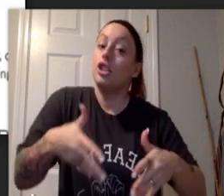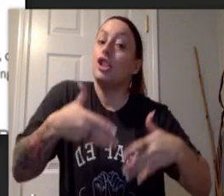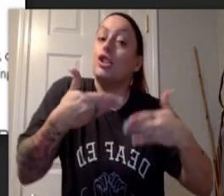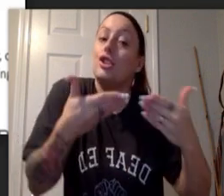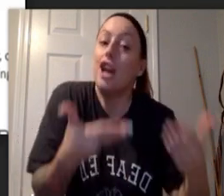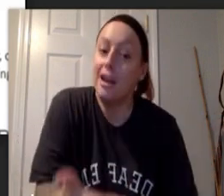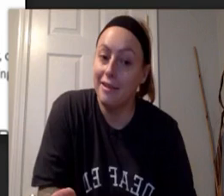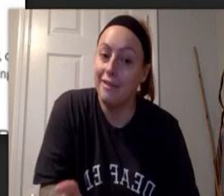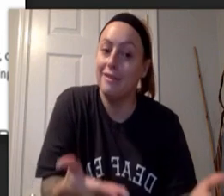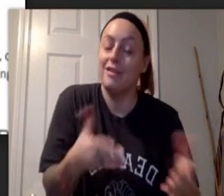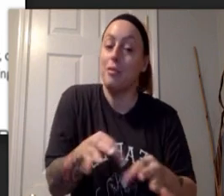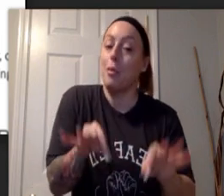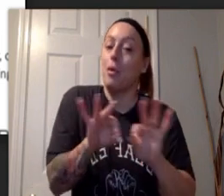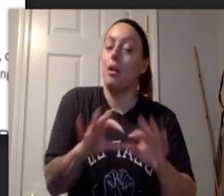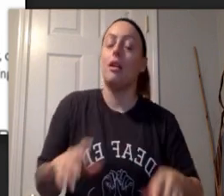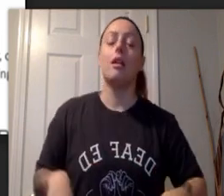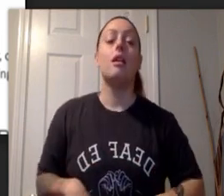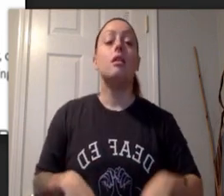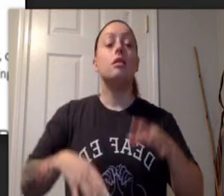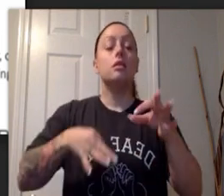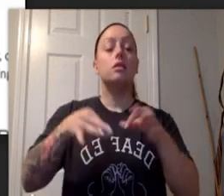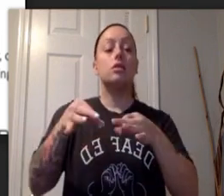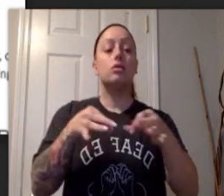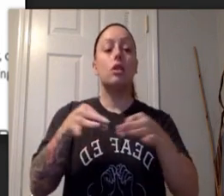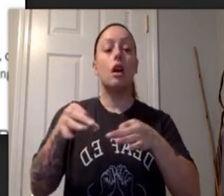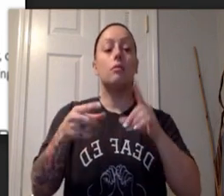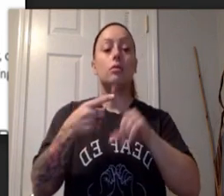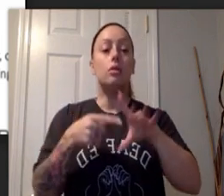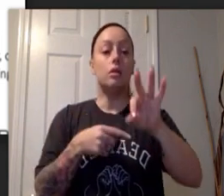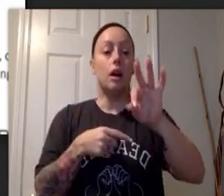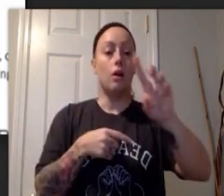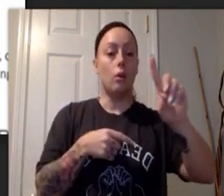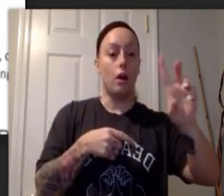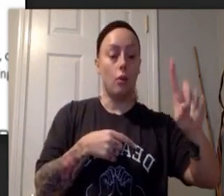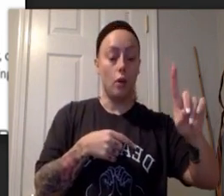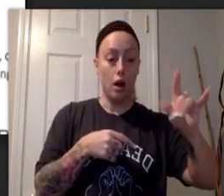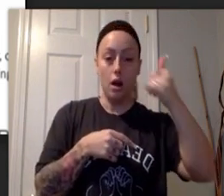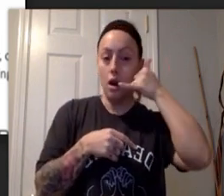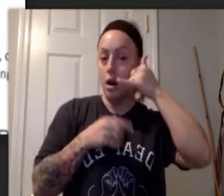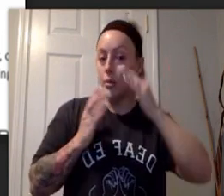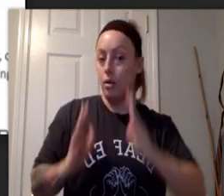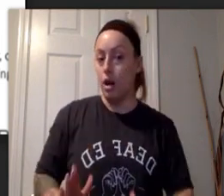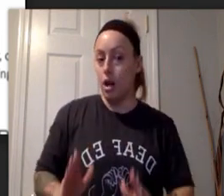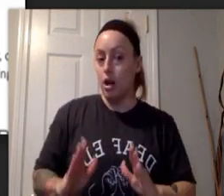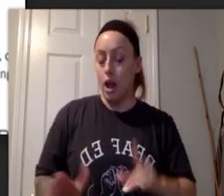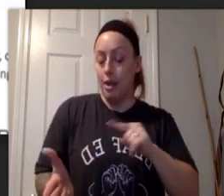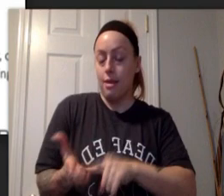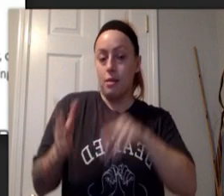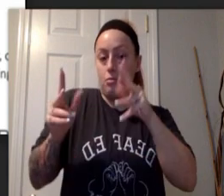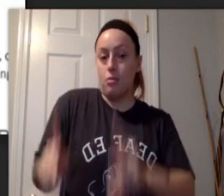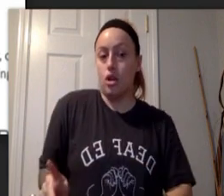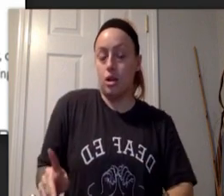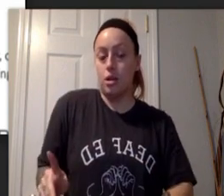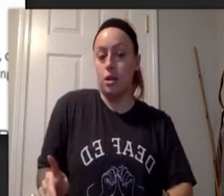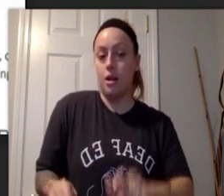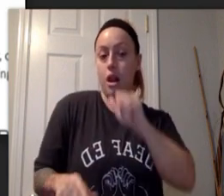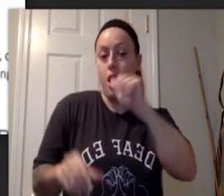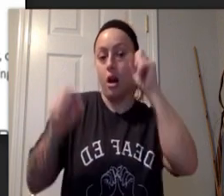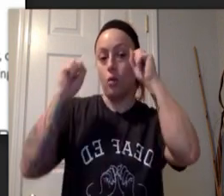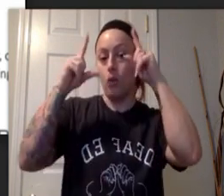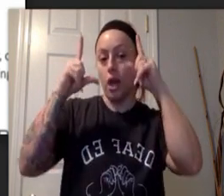suggestion, to describe to the 911 operator that this person is unconscious,